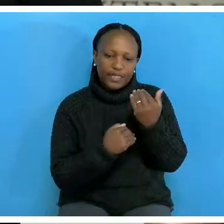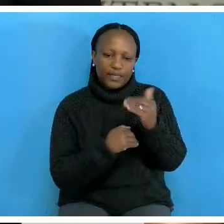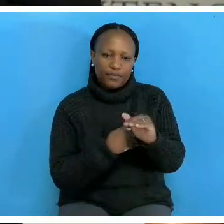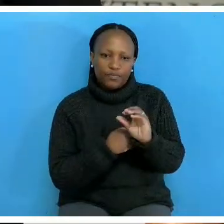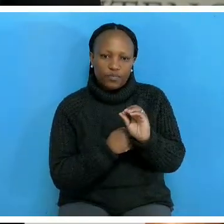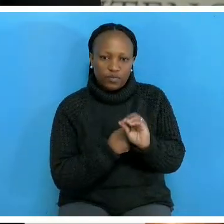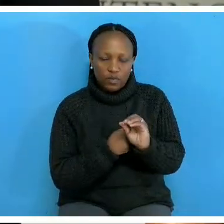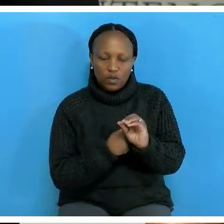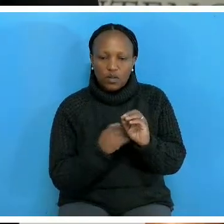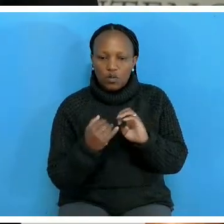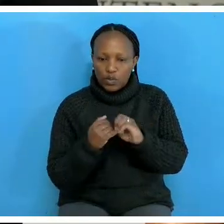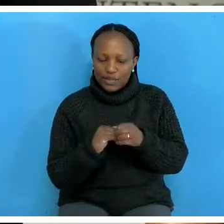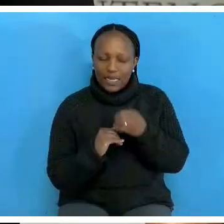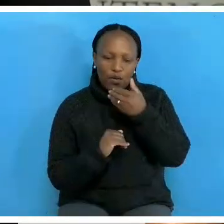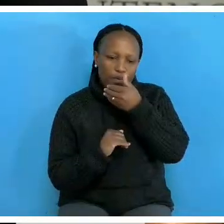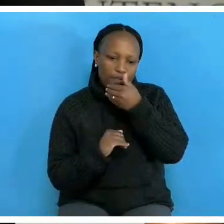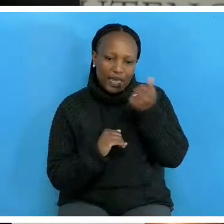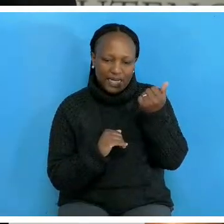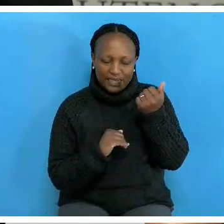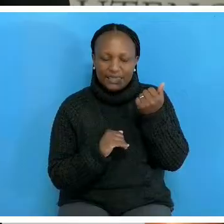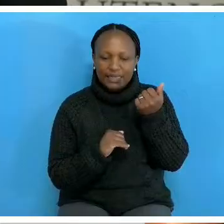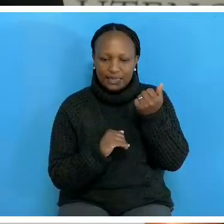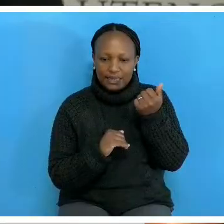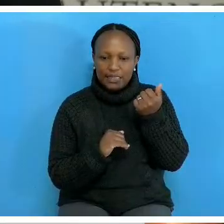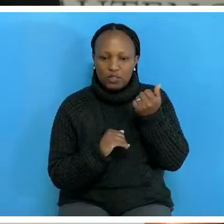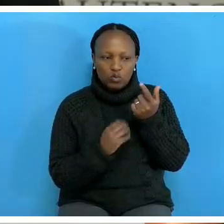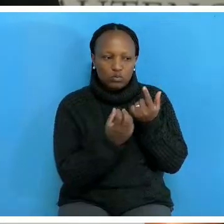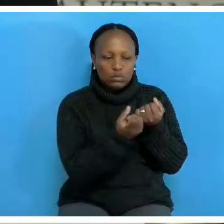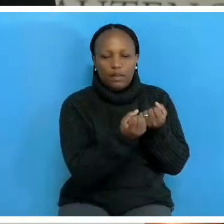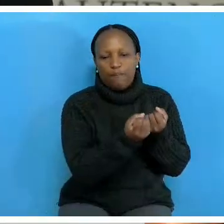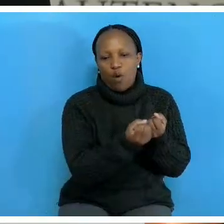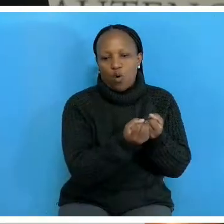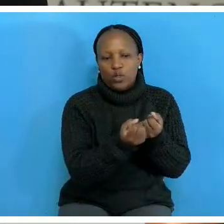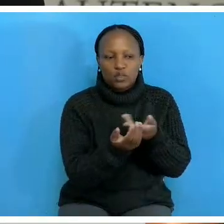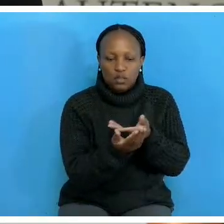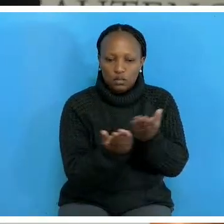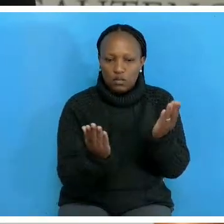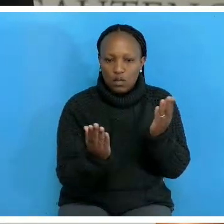try our best to stretch them as much as possible. We are